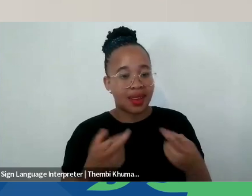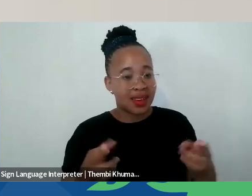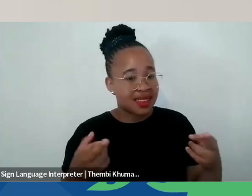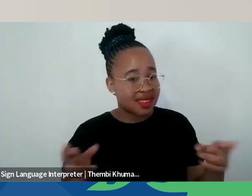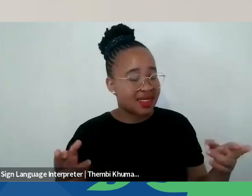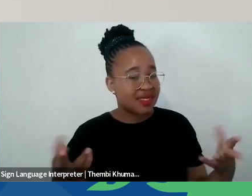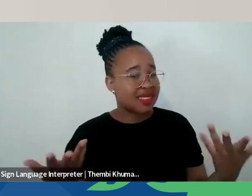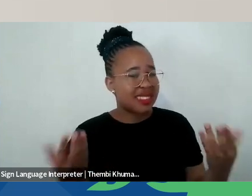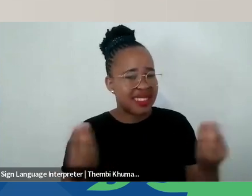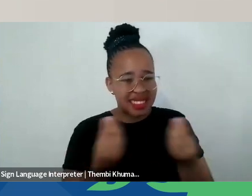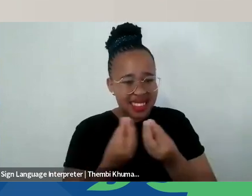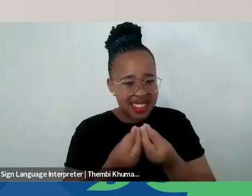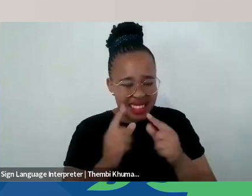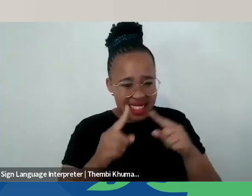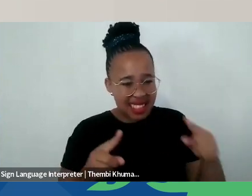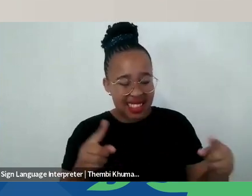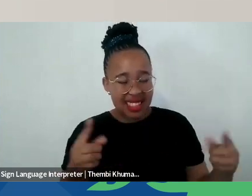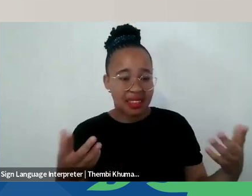they're